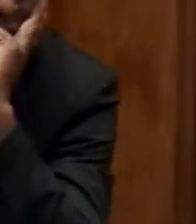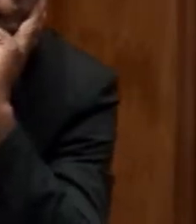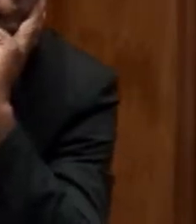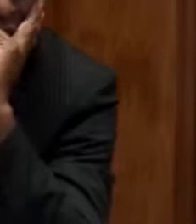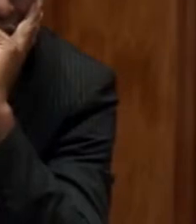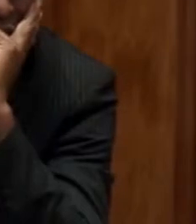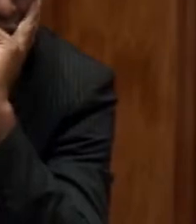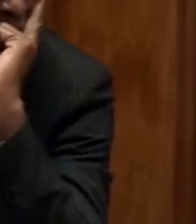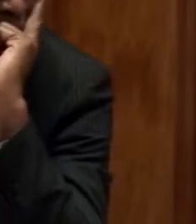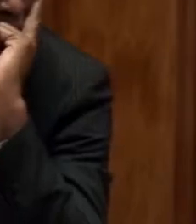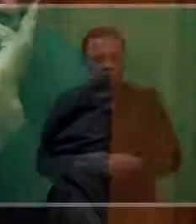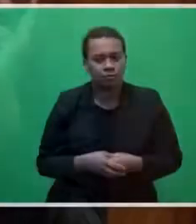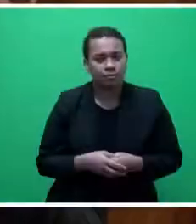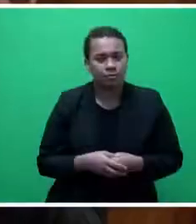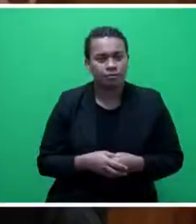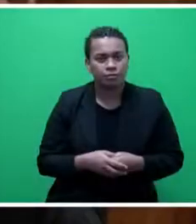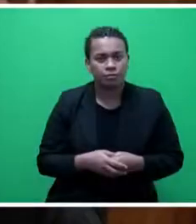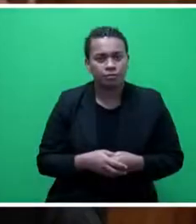economy.